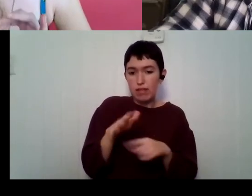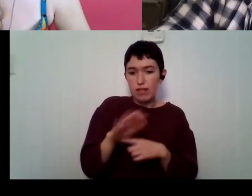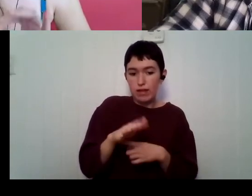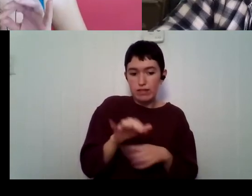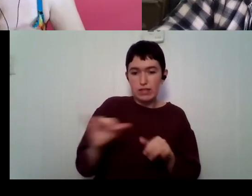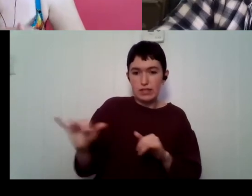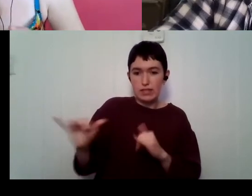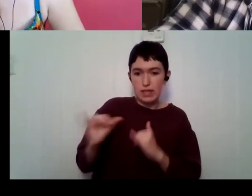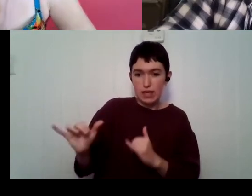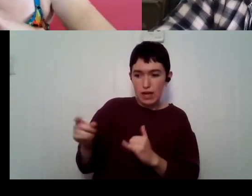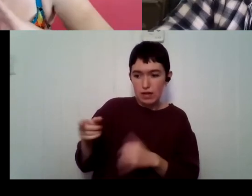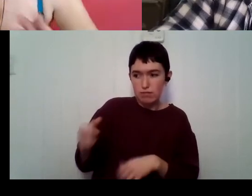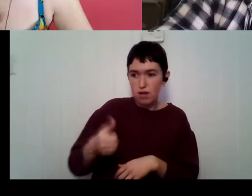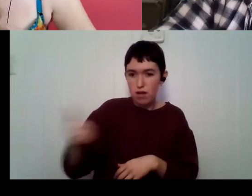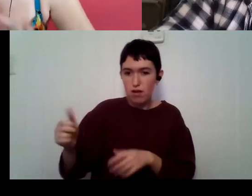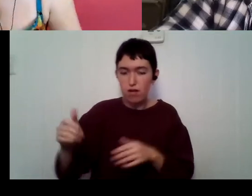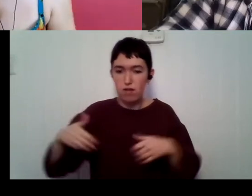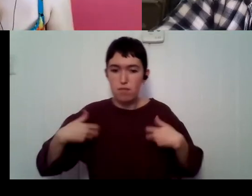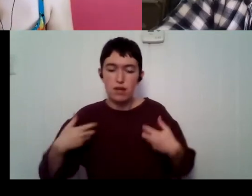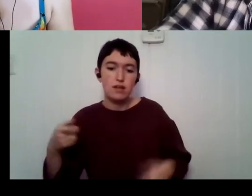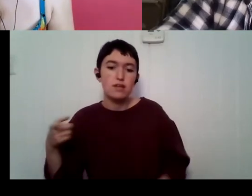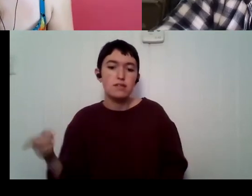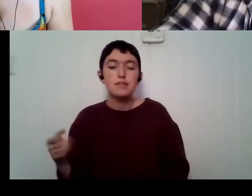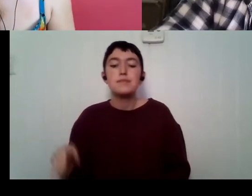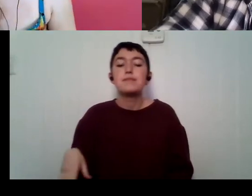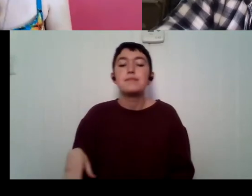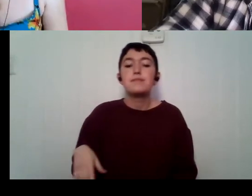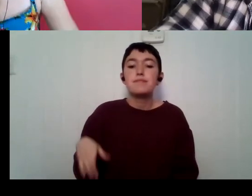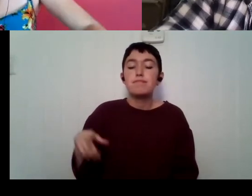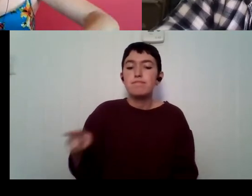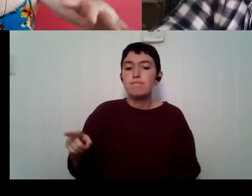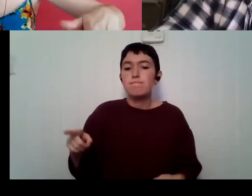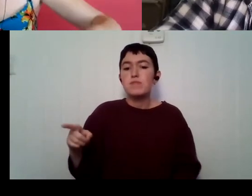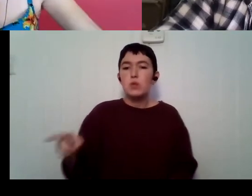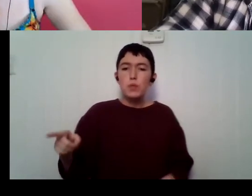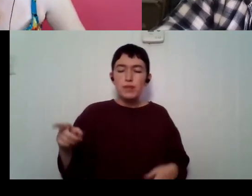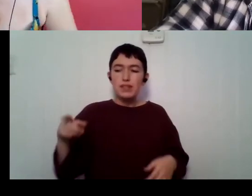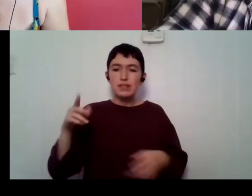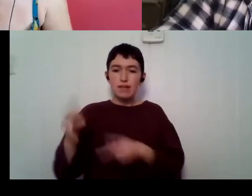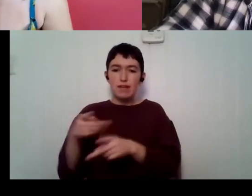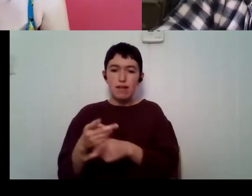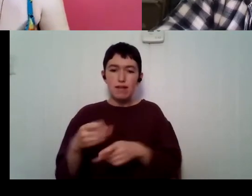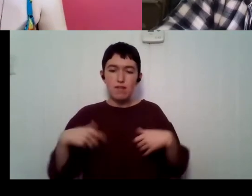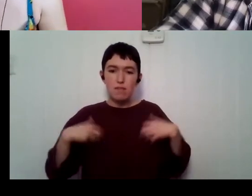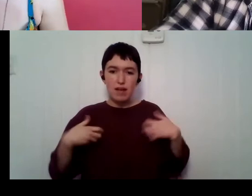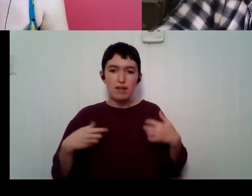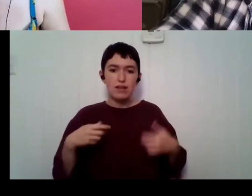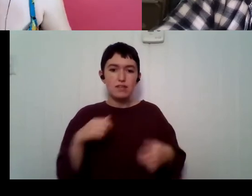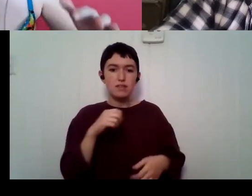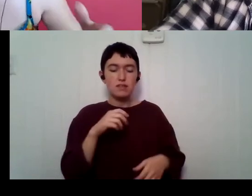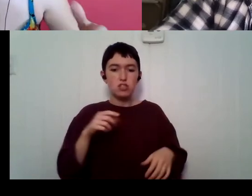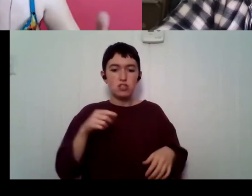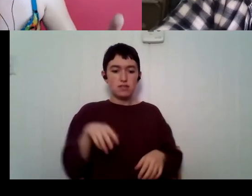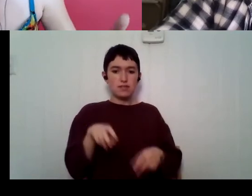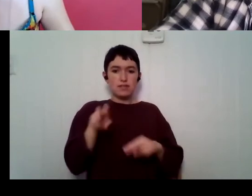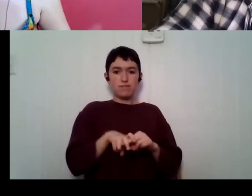digest, they also spend a lot of time doing nothing all day, just digesting. Like I play the game termite mound or howler monkey. And then when